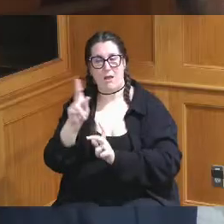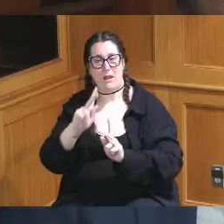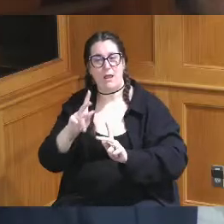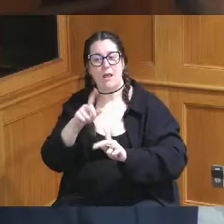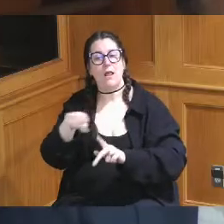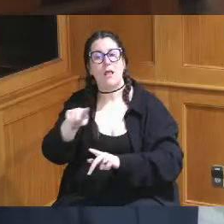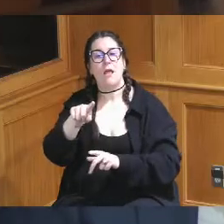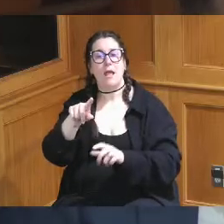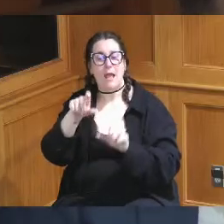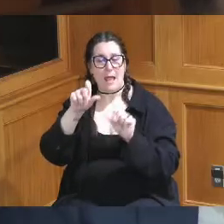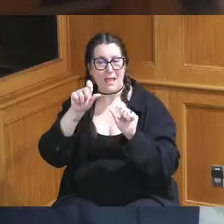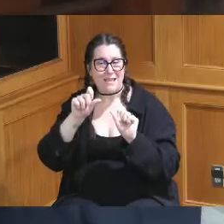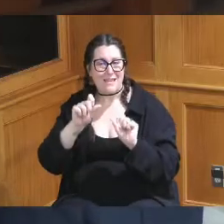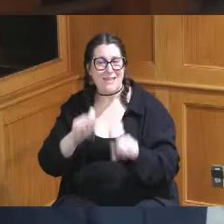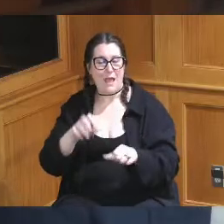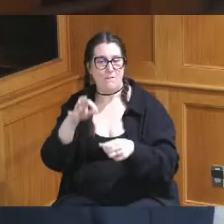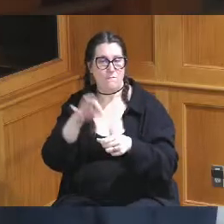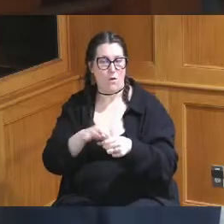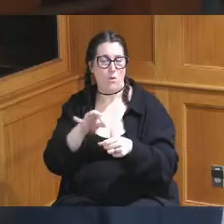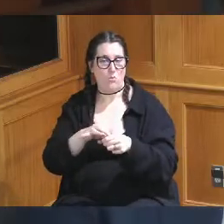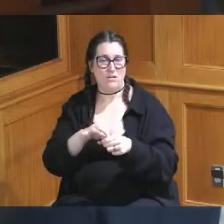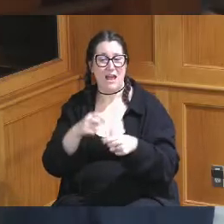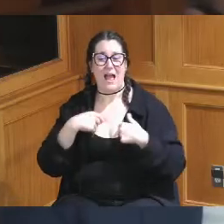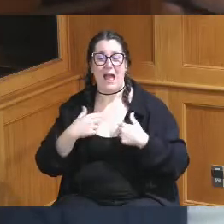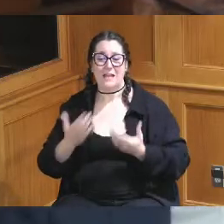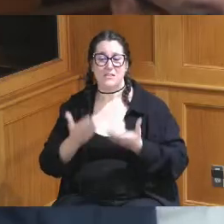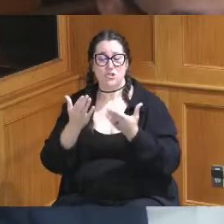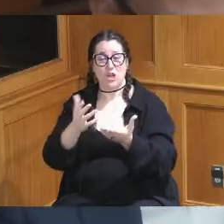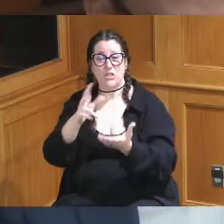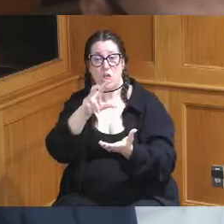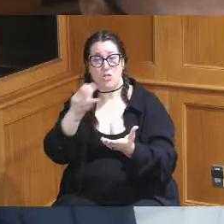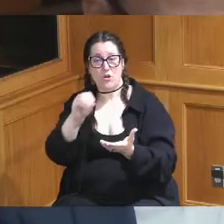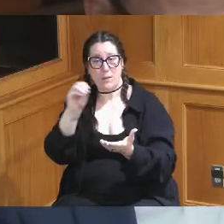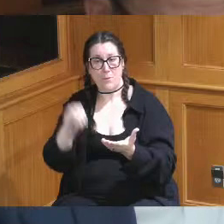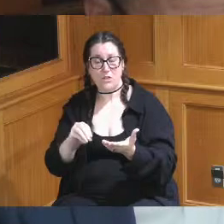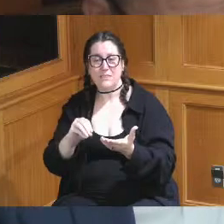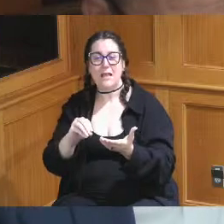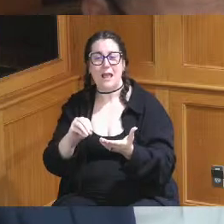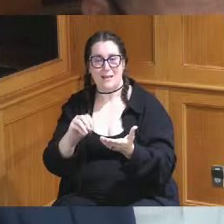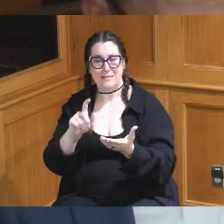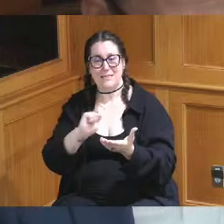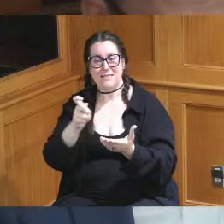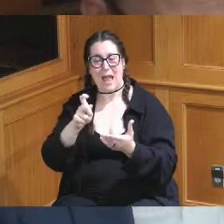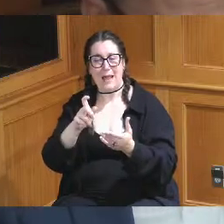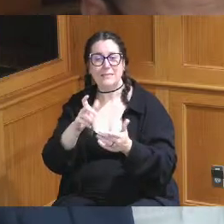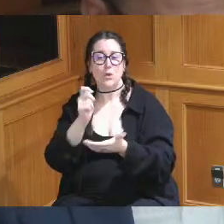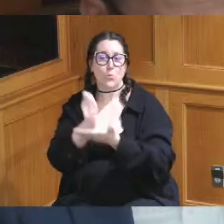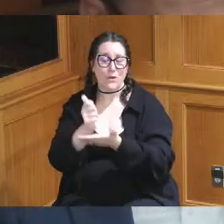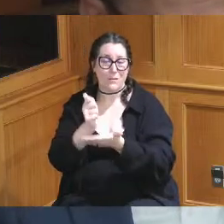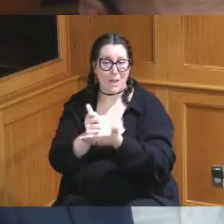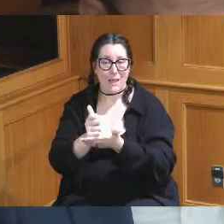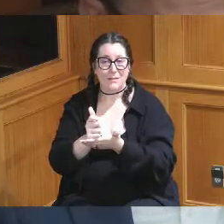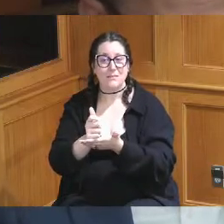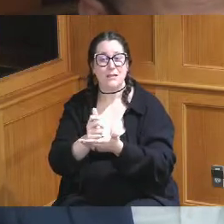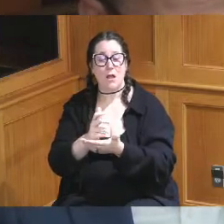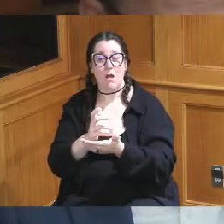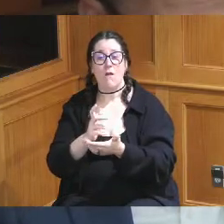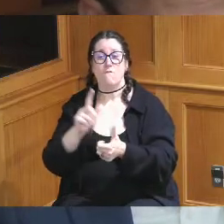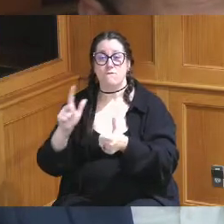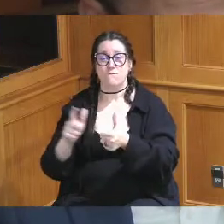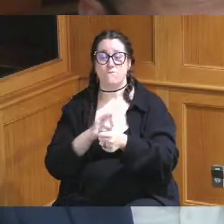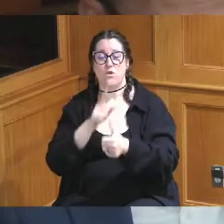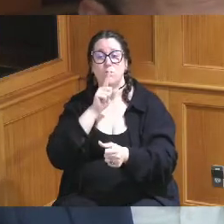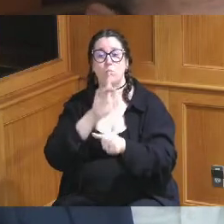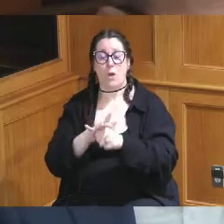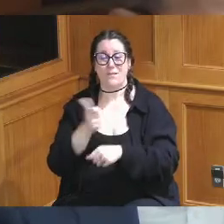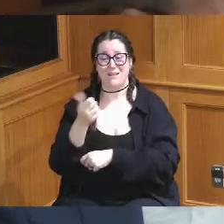I further move that the full 30% property tax rebate originally promised to taxpayers in